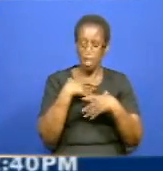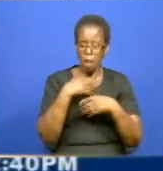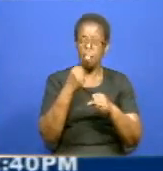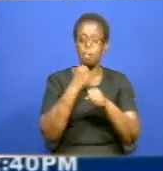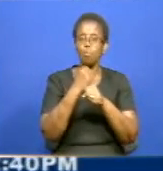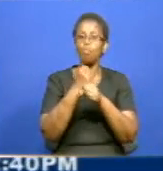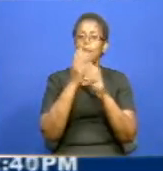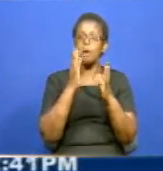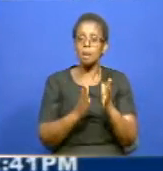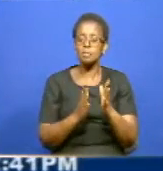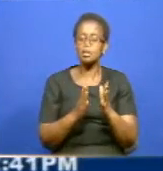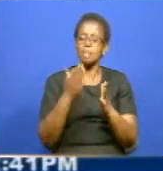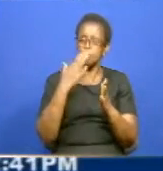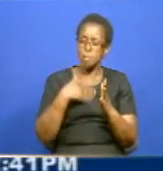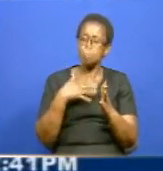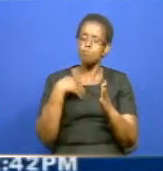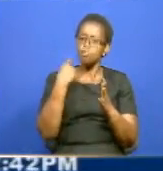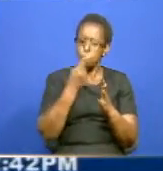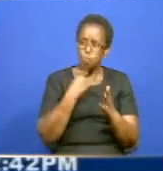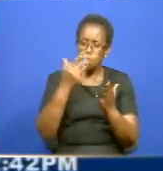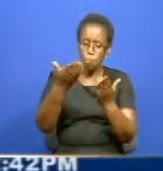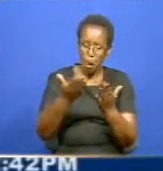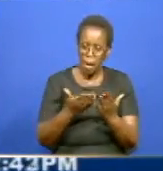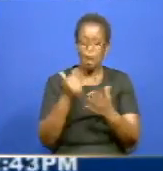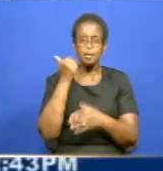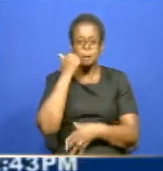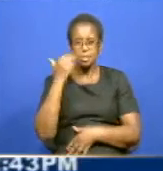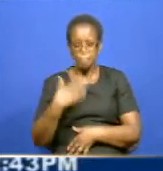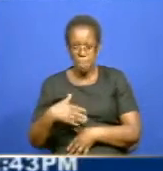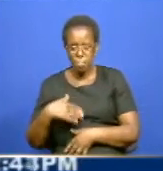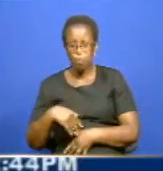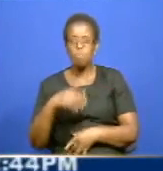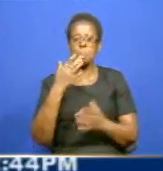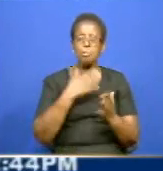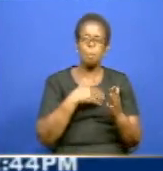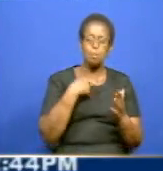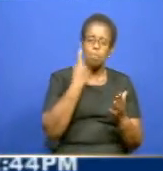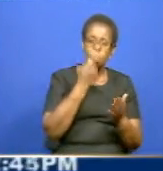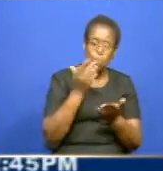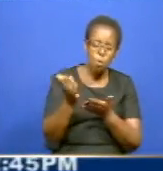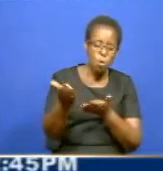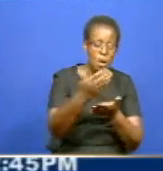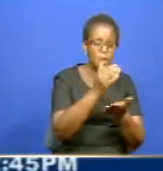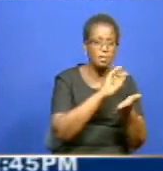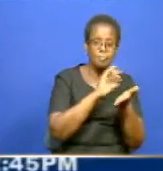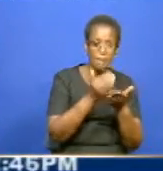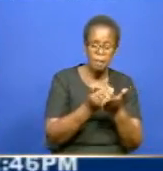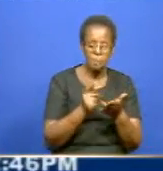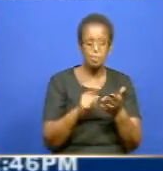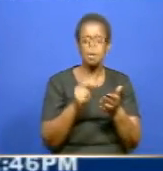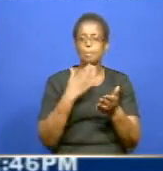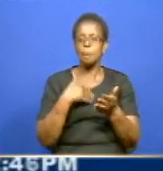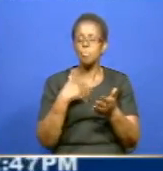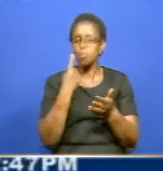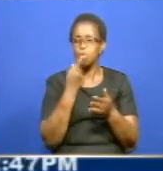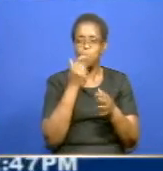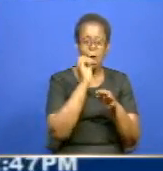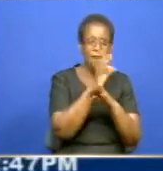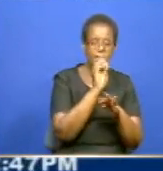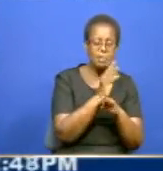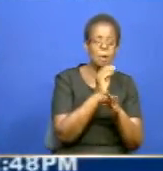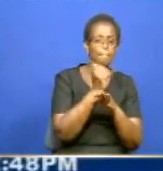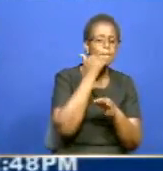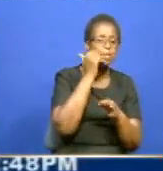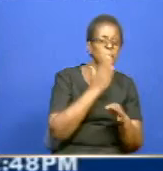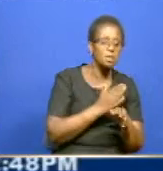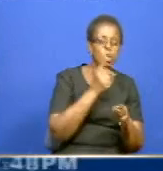who actually usher patients in, the ones who even collect the funds, the ones who even advise the patients where